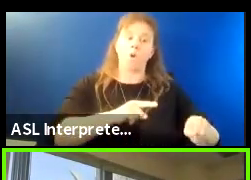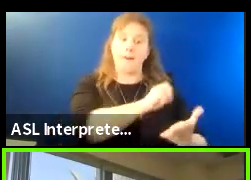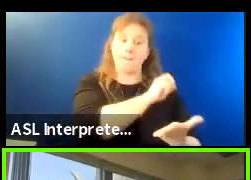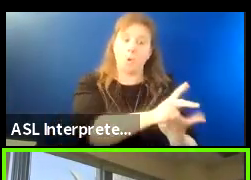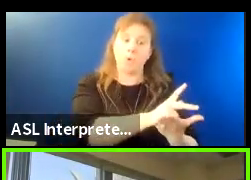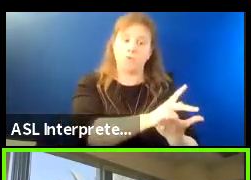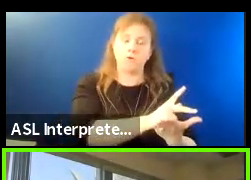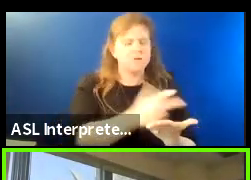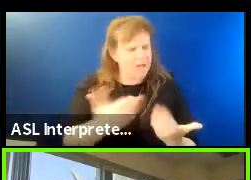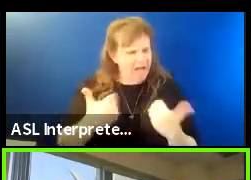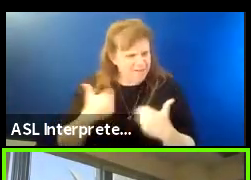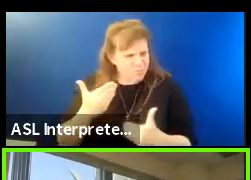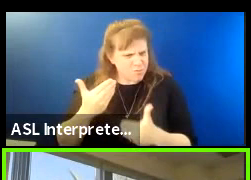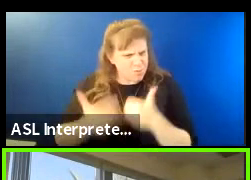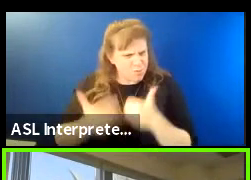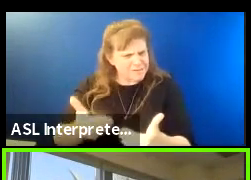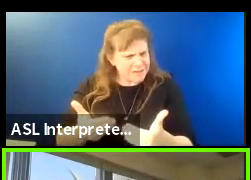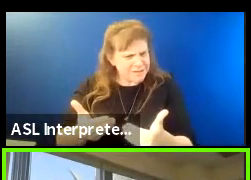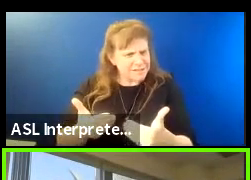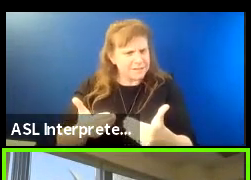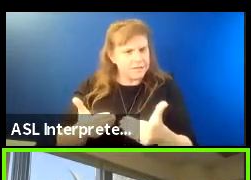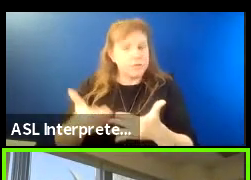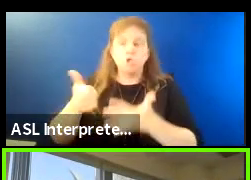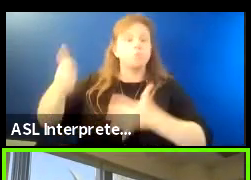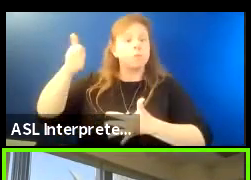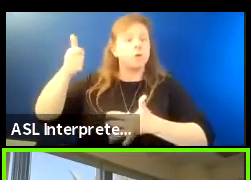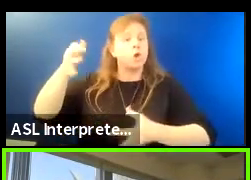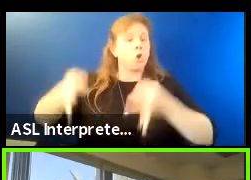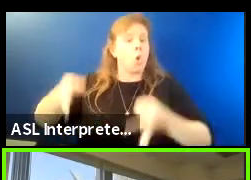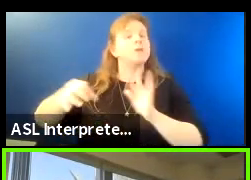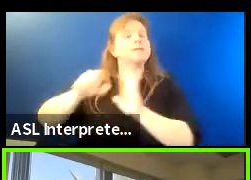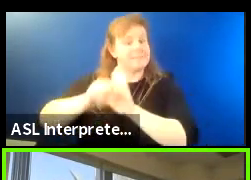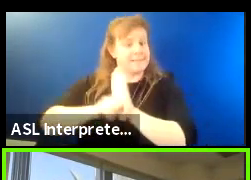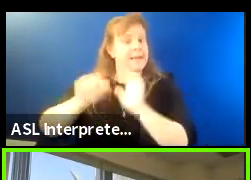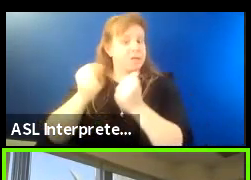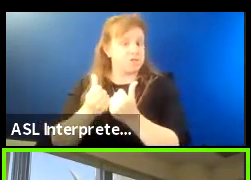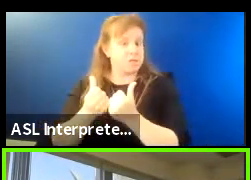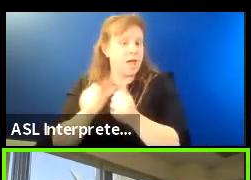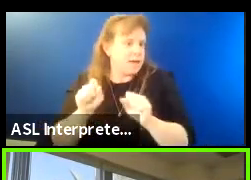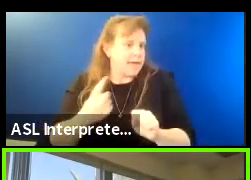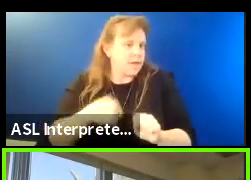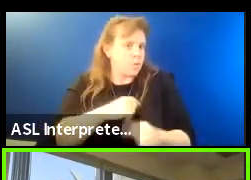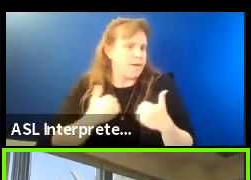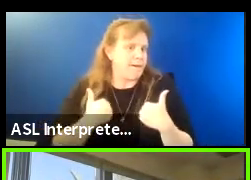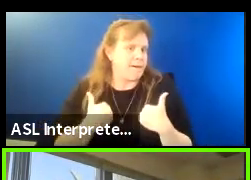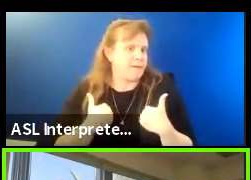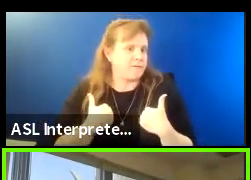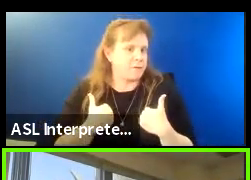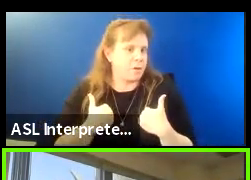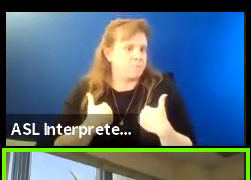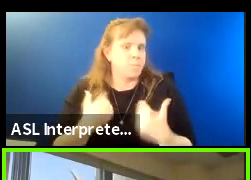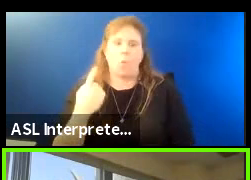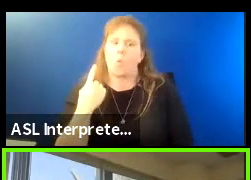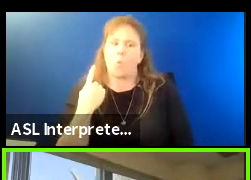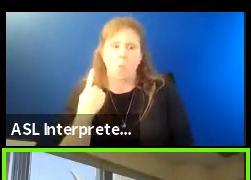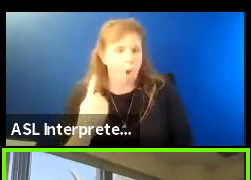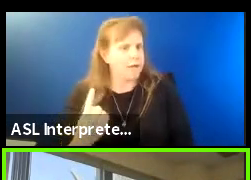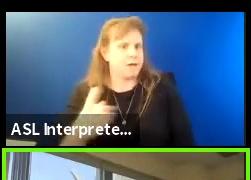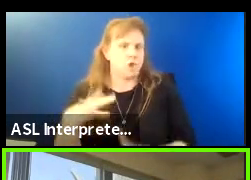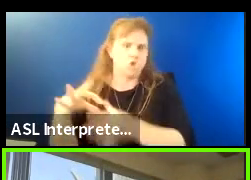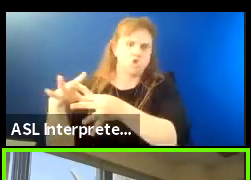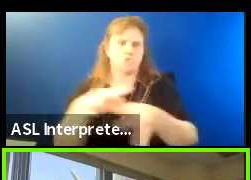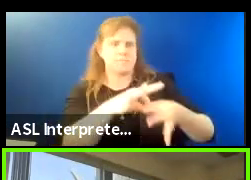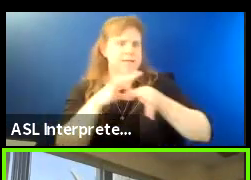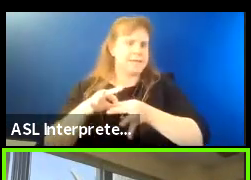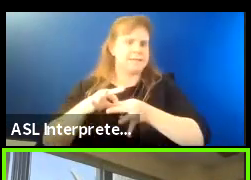a process maybe where, since Superior Court is a state agency, that we could have one a united message to them so